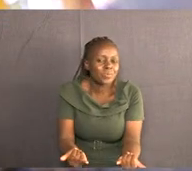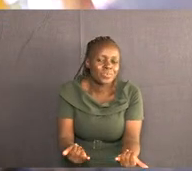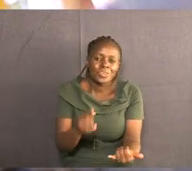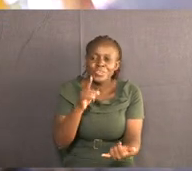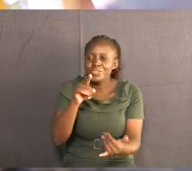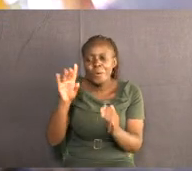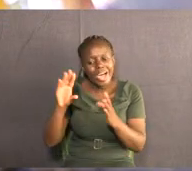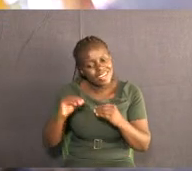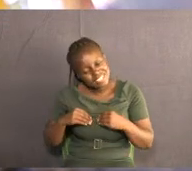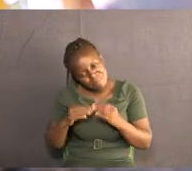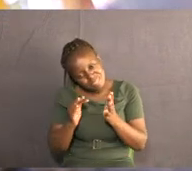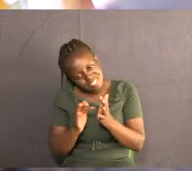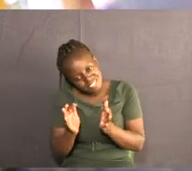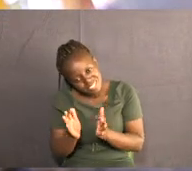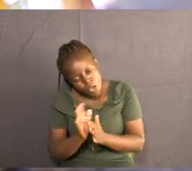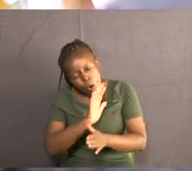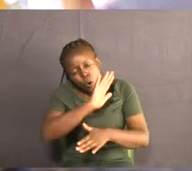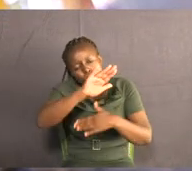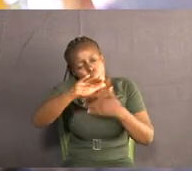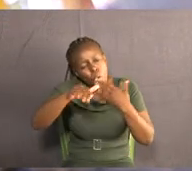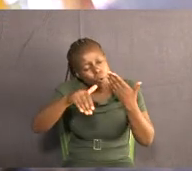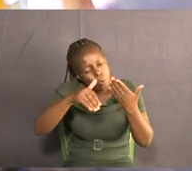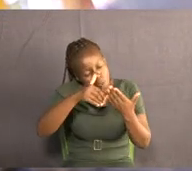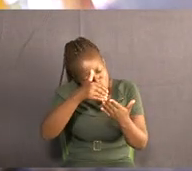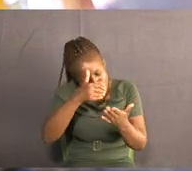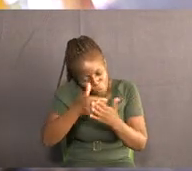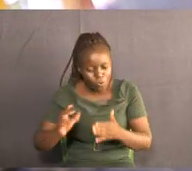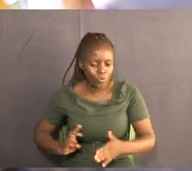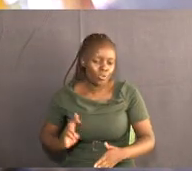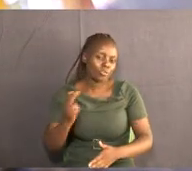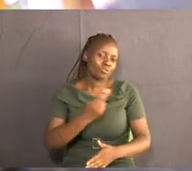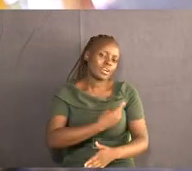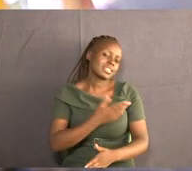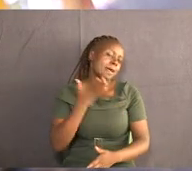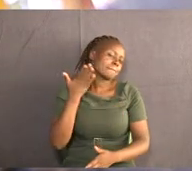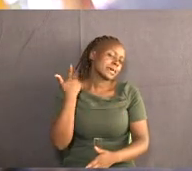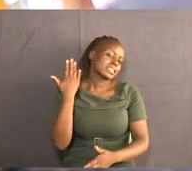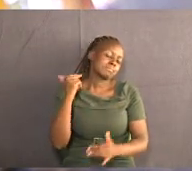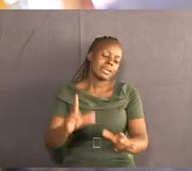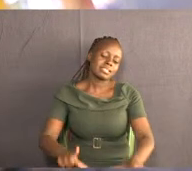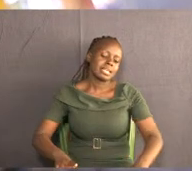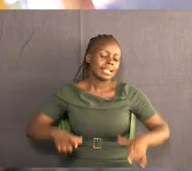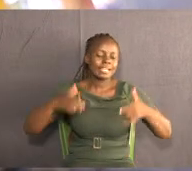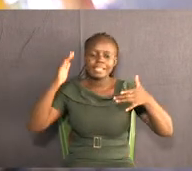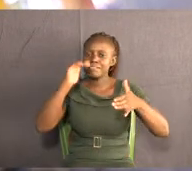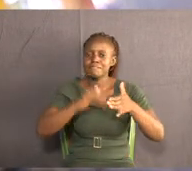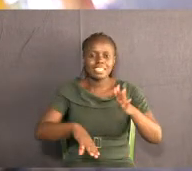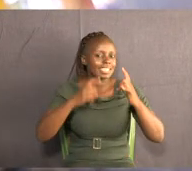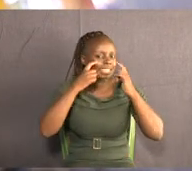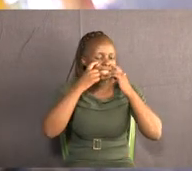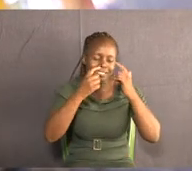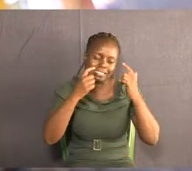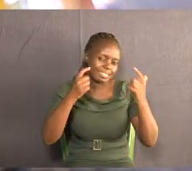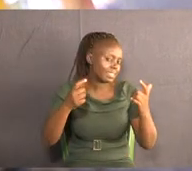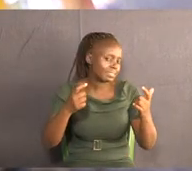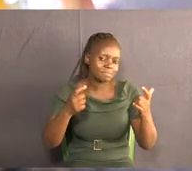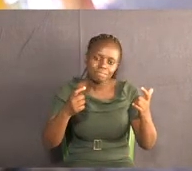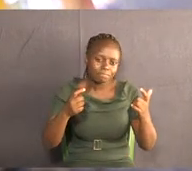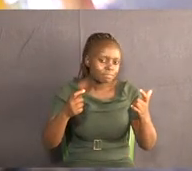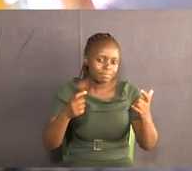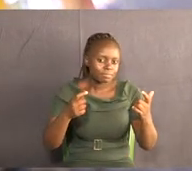ago, we all once lived in the passions of our flesh. Regardless of how much time you spent in